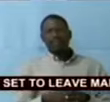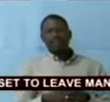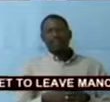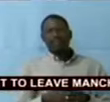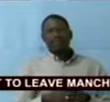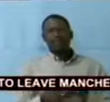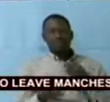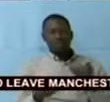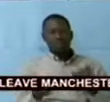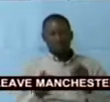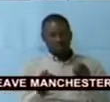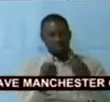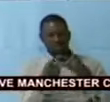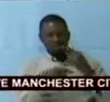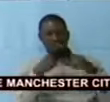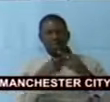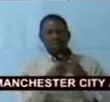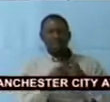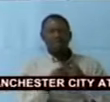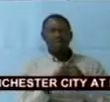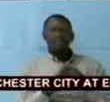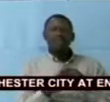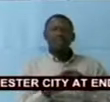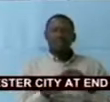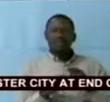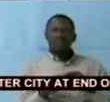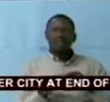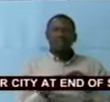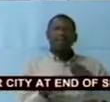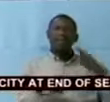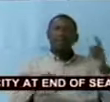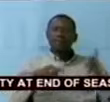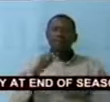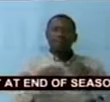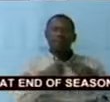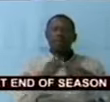So tell us about the case. The charge was economic crimes.